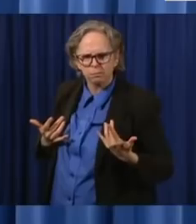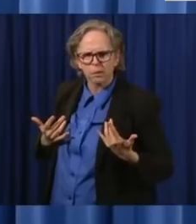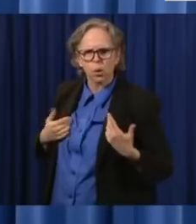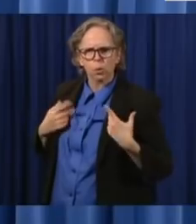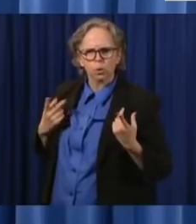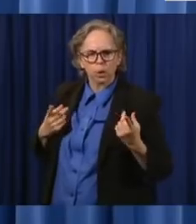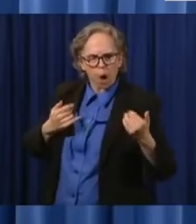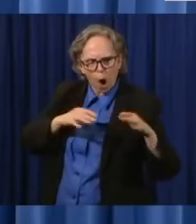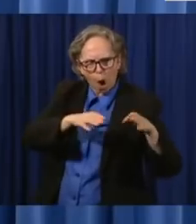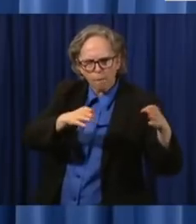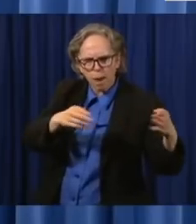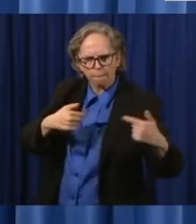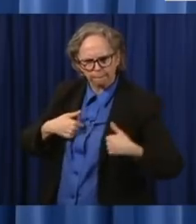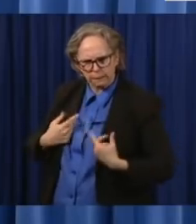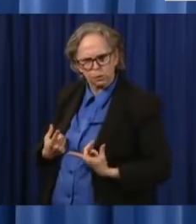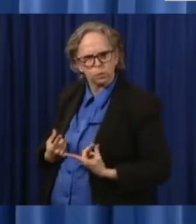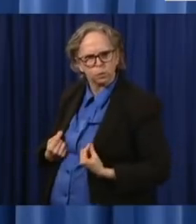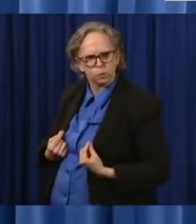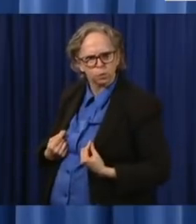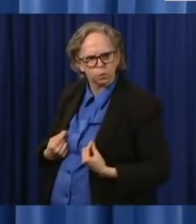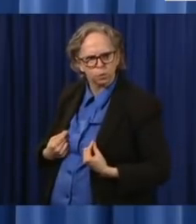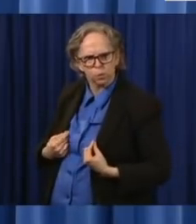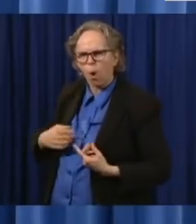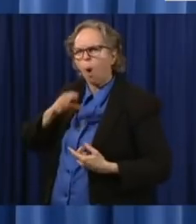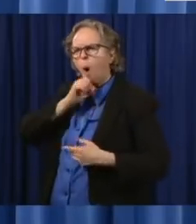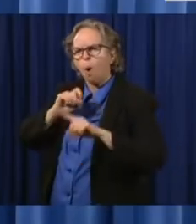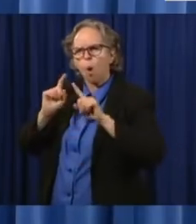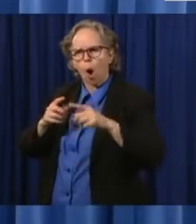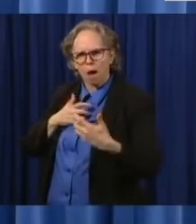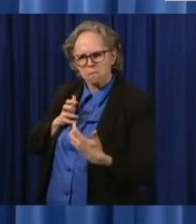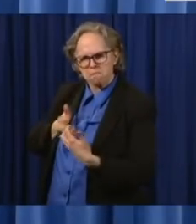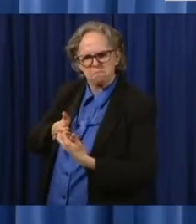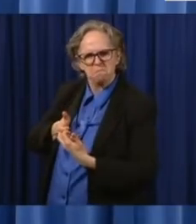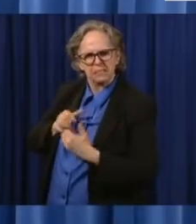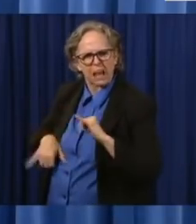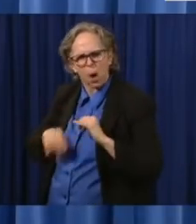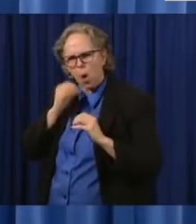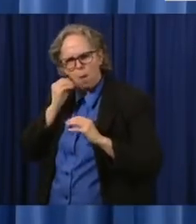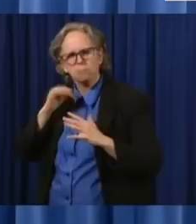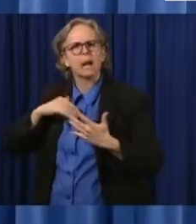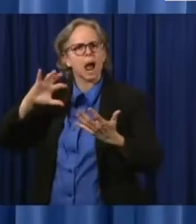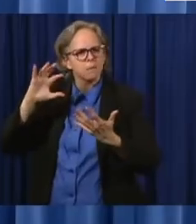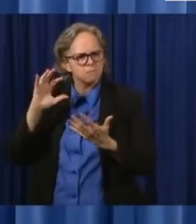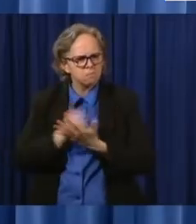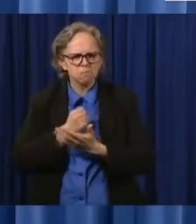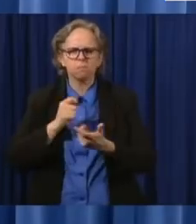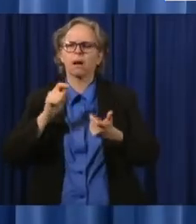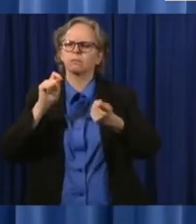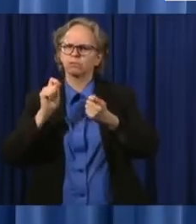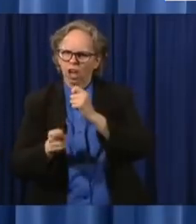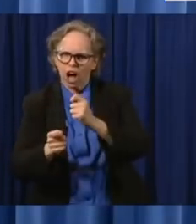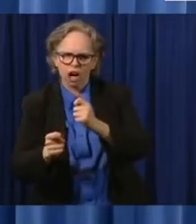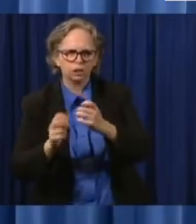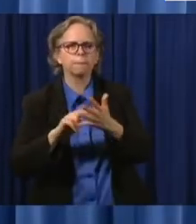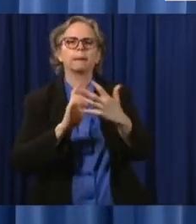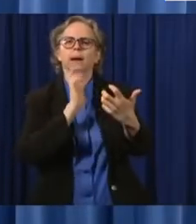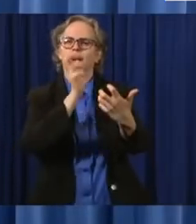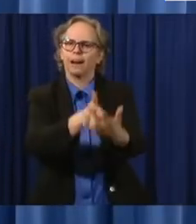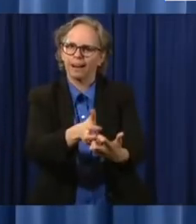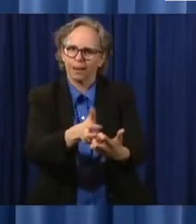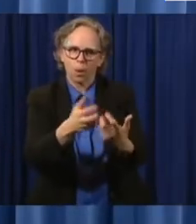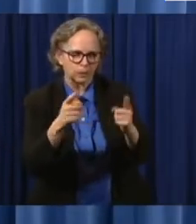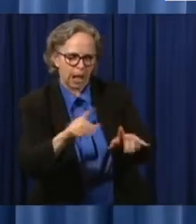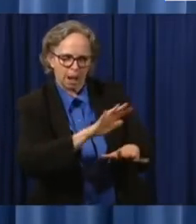these orders have been issued about things that will open up shortly, to really take this order and turn it into something